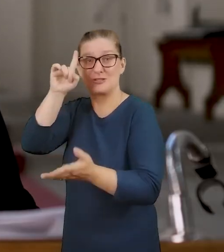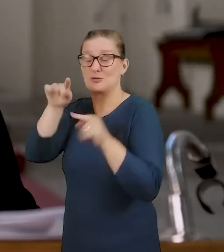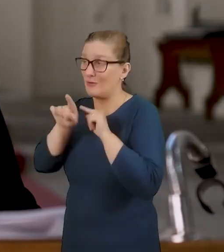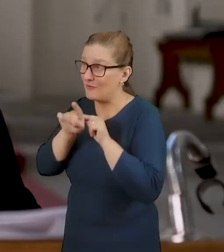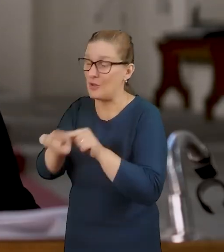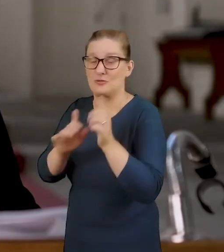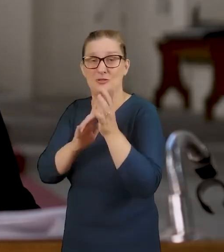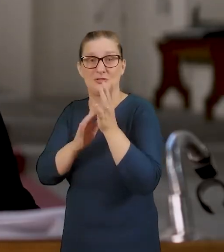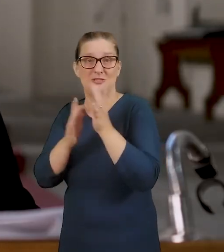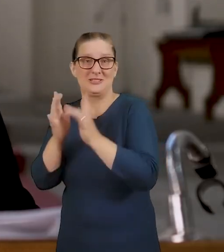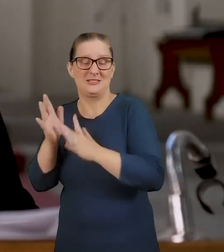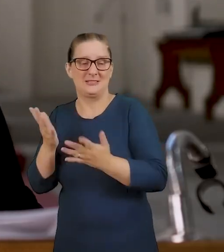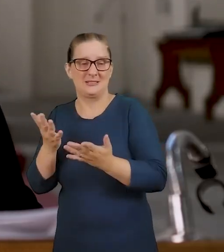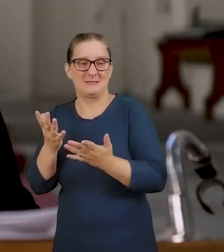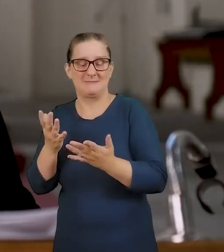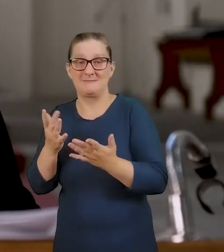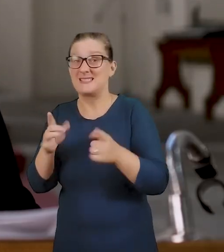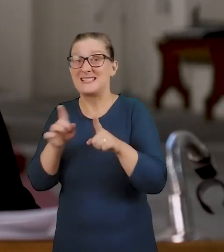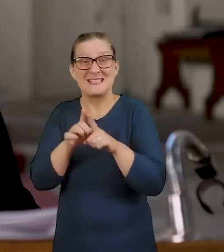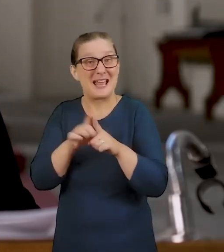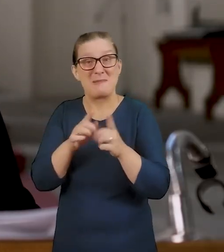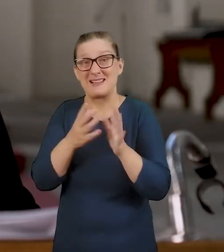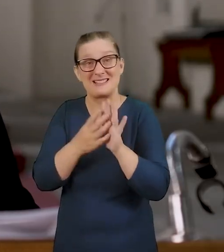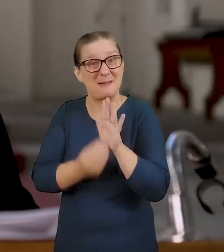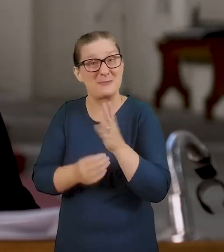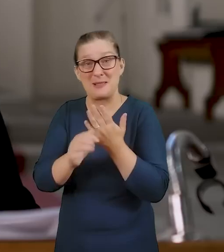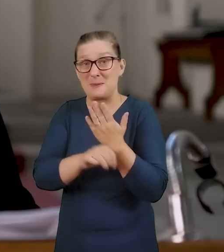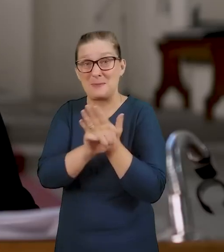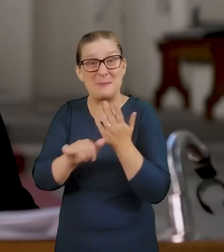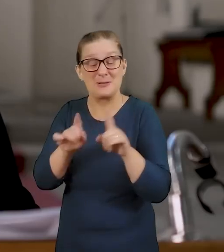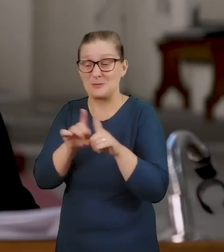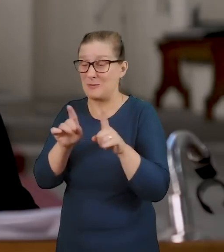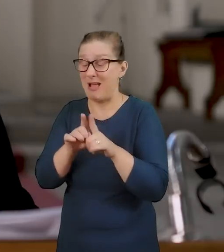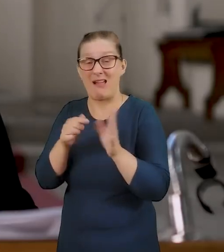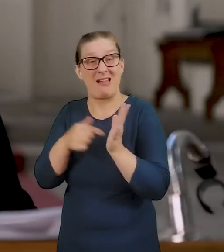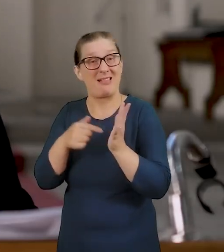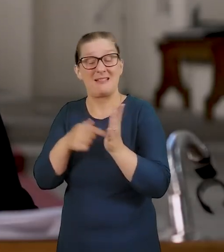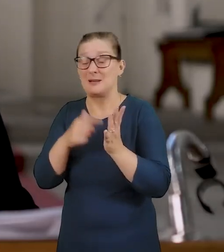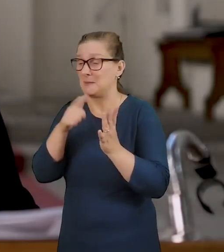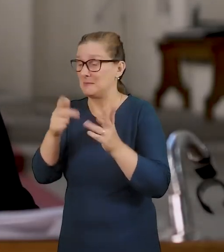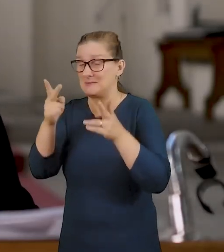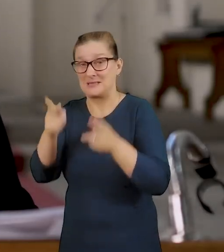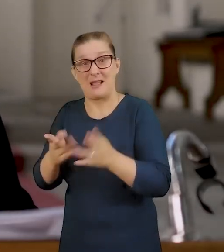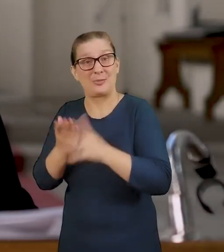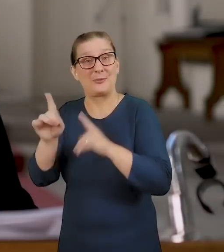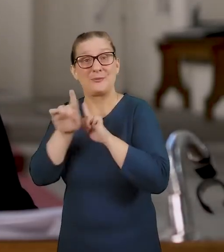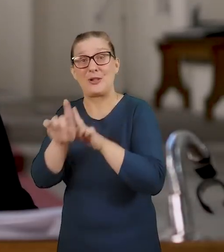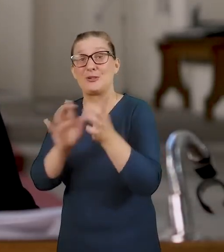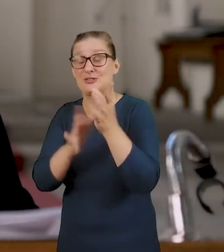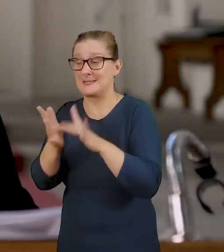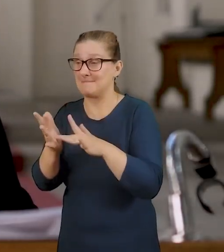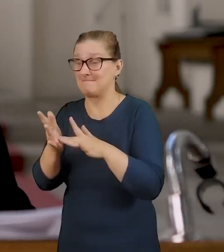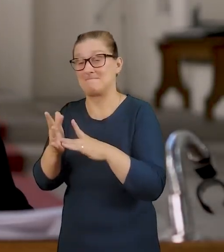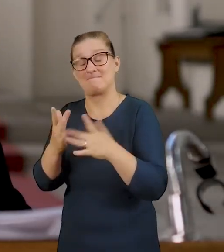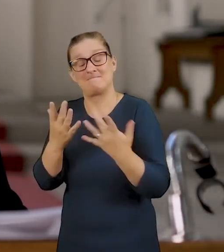Jesus, where owning a Bible could get you thrown into jail or worse, killed. They know the cost